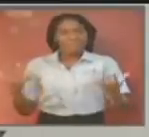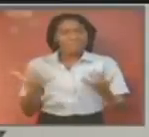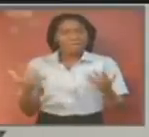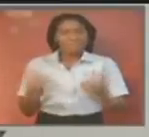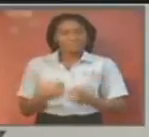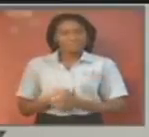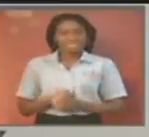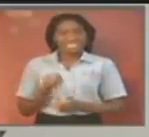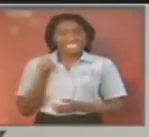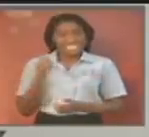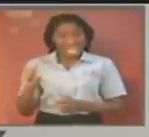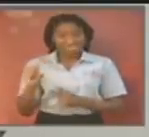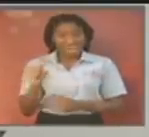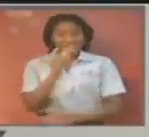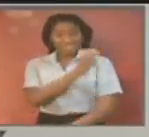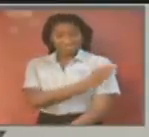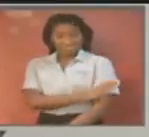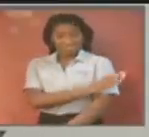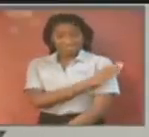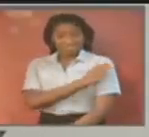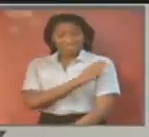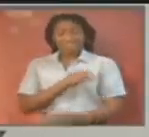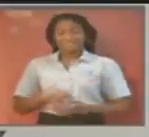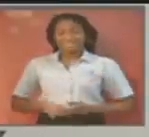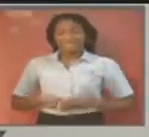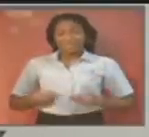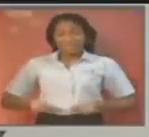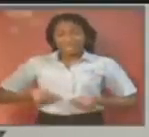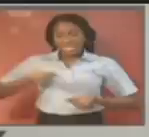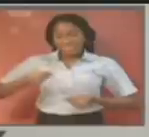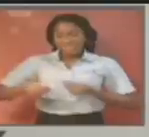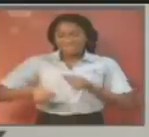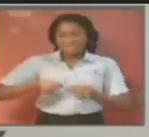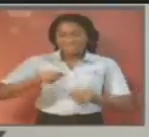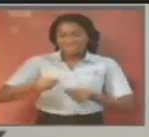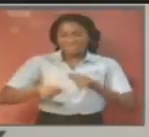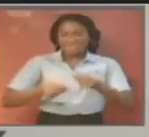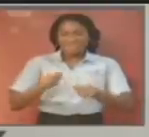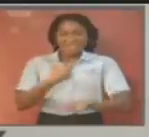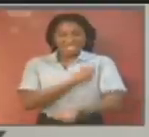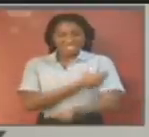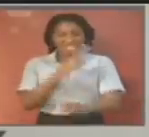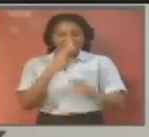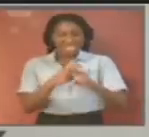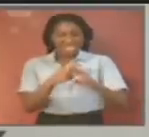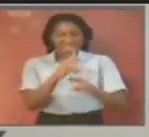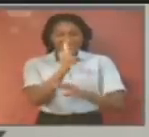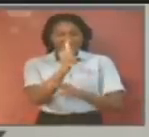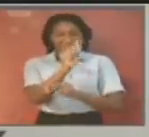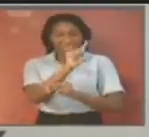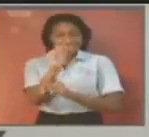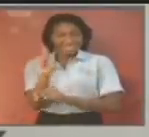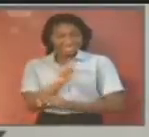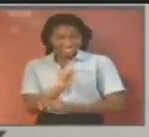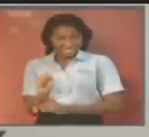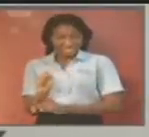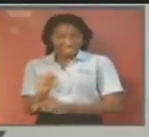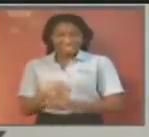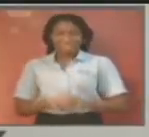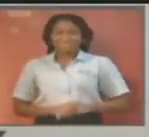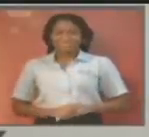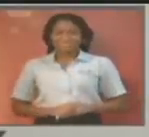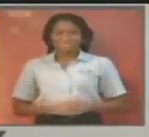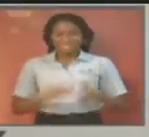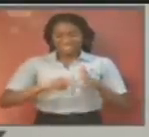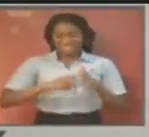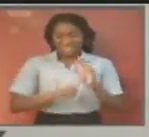Sangre Grande Enhanced Health Center, we have given, and we're dealing with the AstraZeneca vaccines in the early period of April